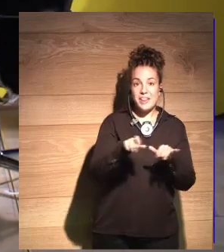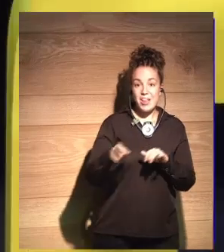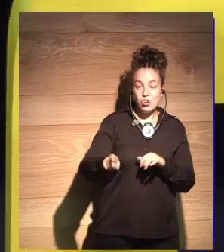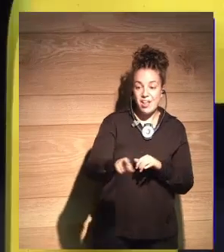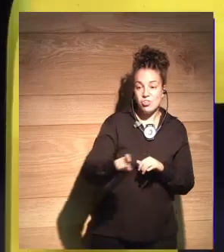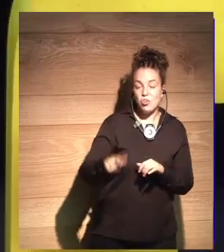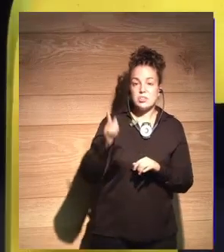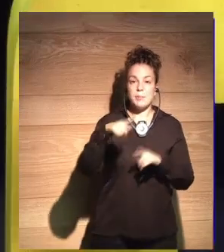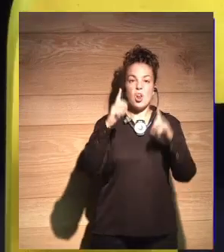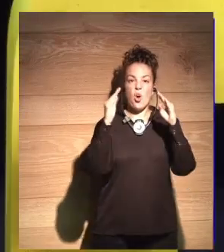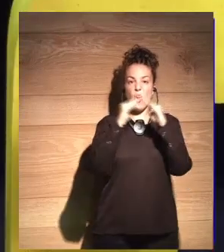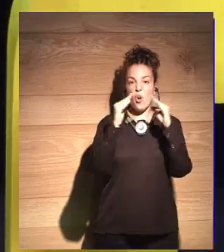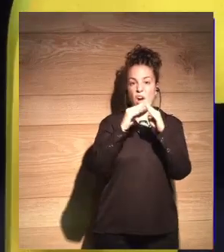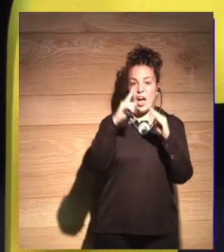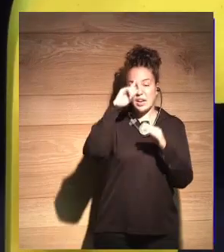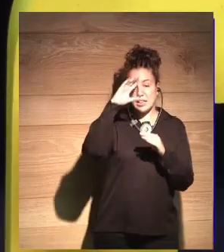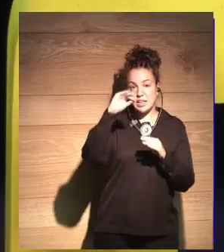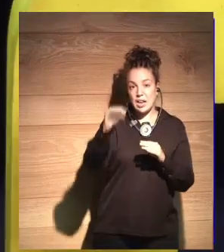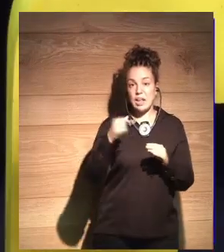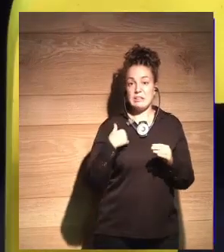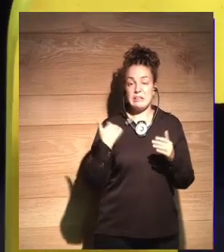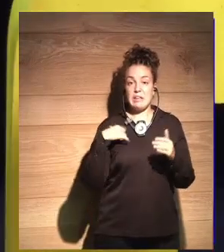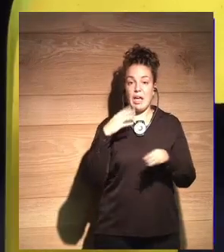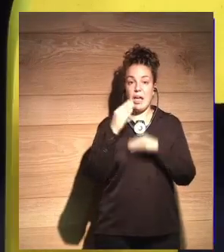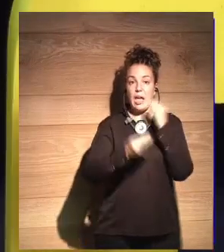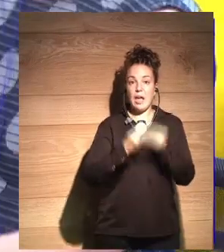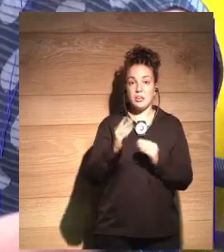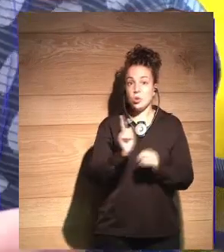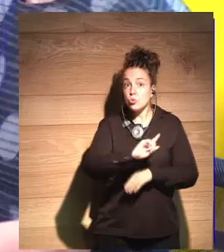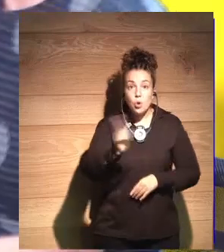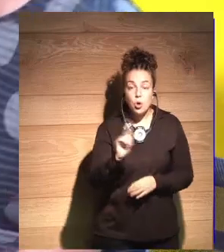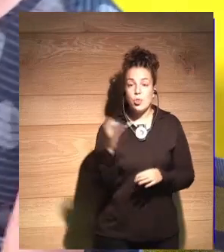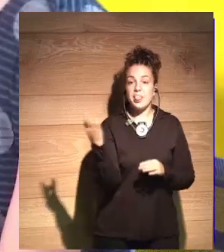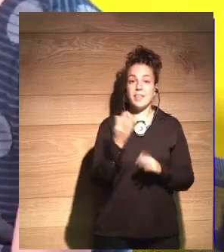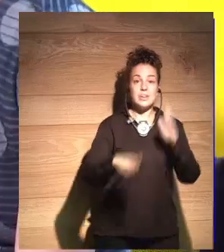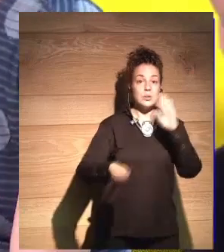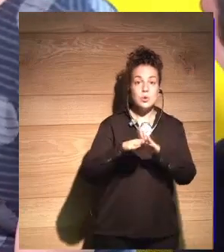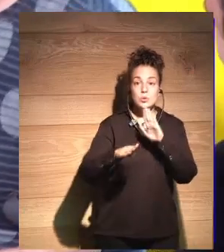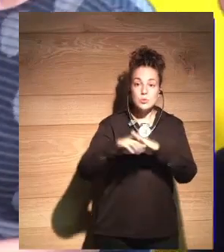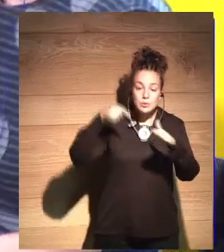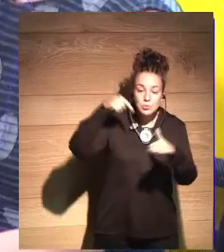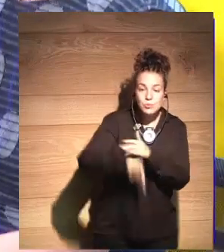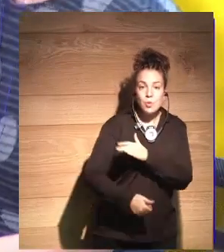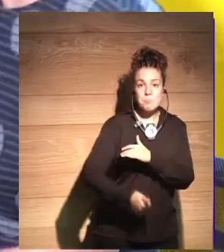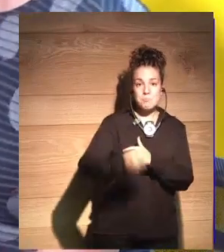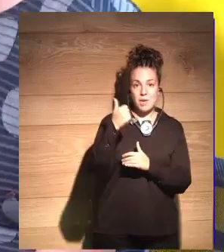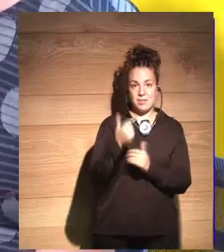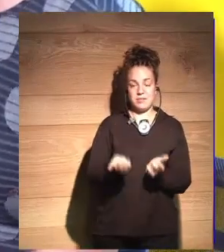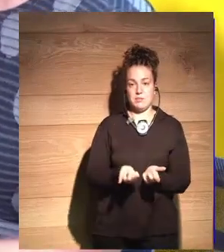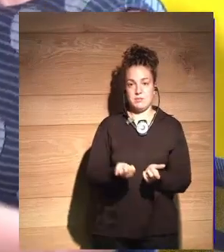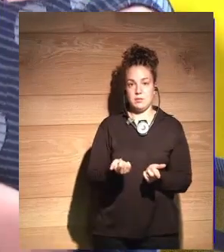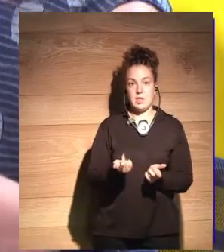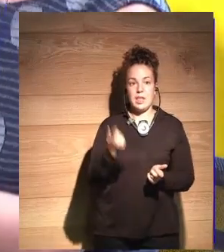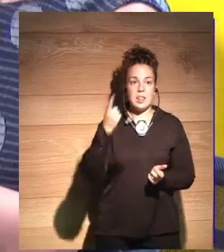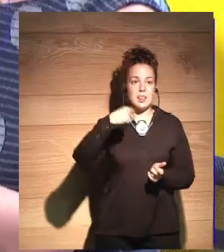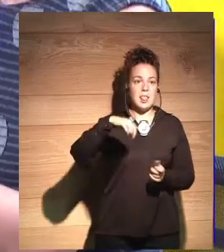that, okay, it's done. It's not done. Yeah. We need to keep going. It's a prototype. Yeah. And we need to be weirder about it.